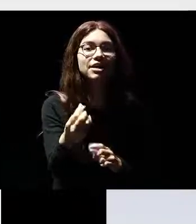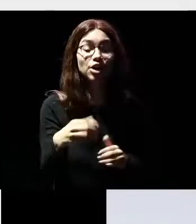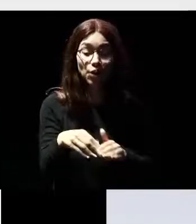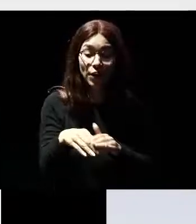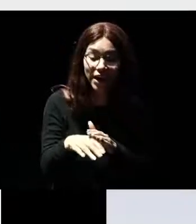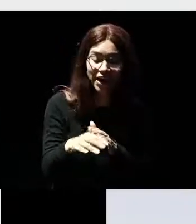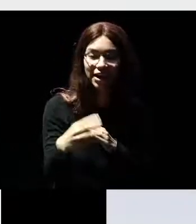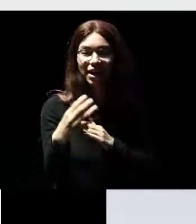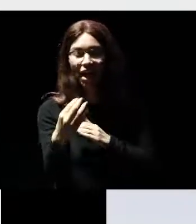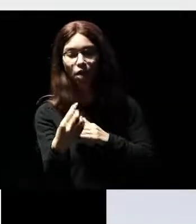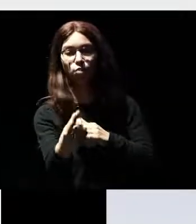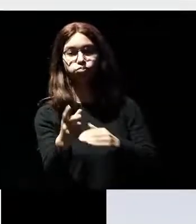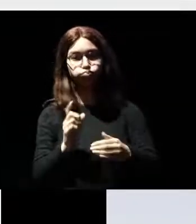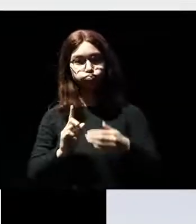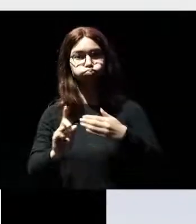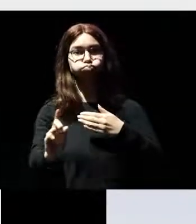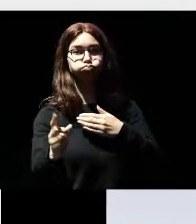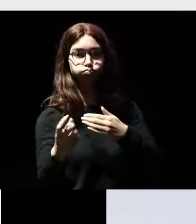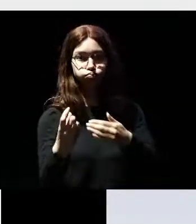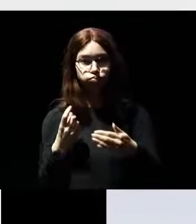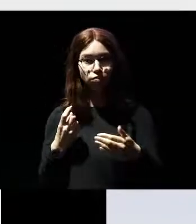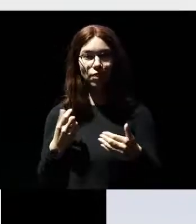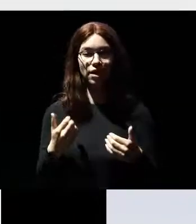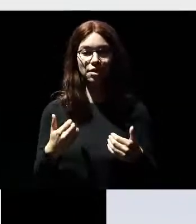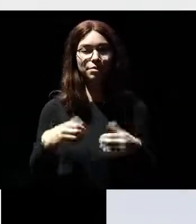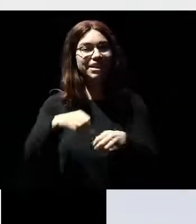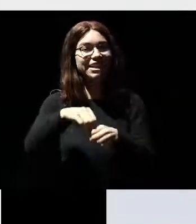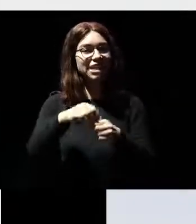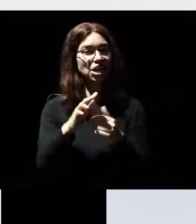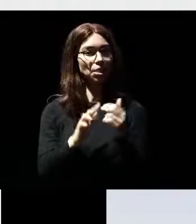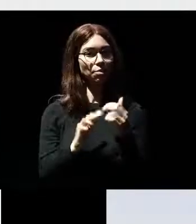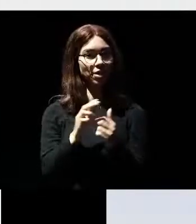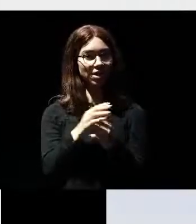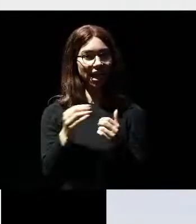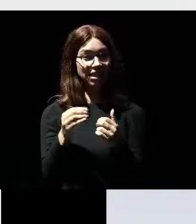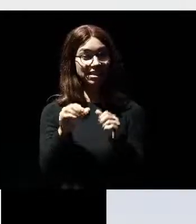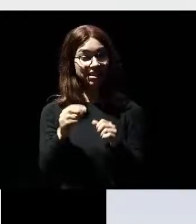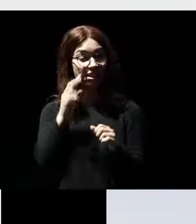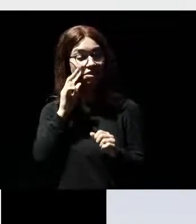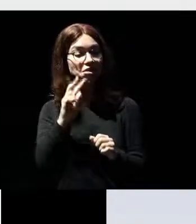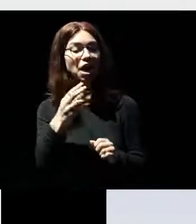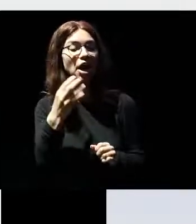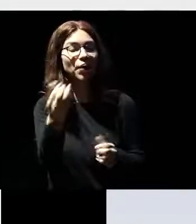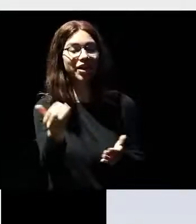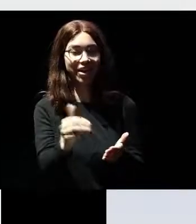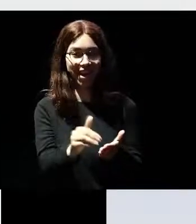entering, being in the building and being able to see back out